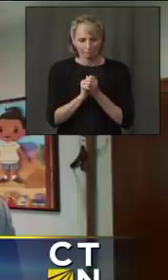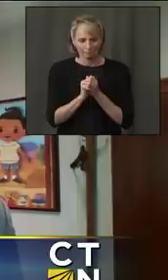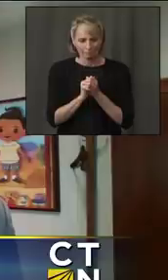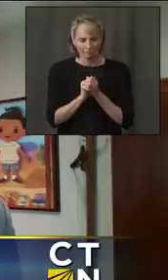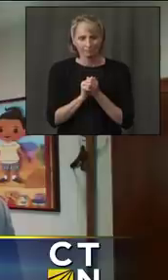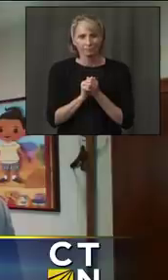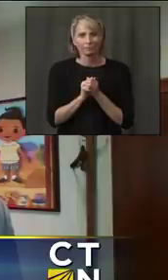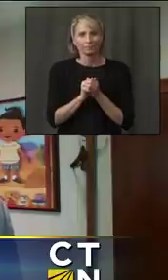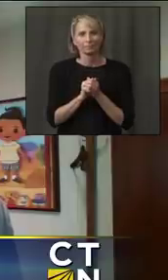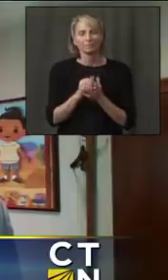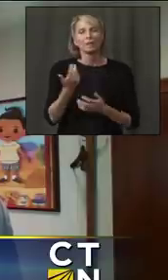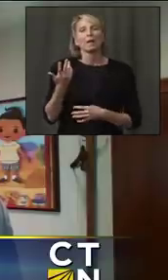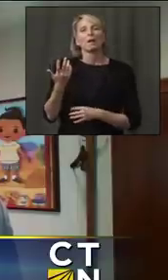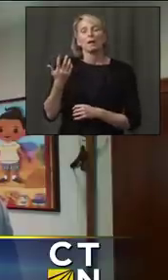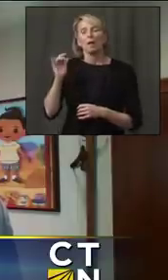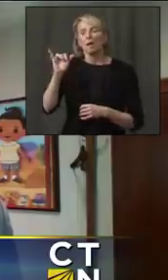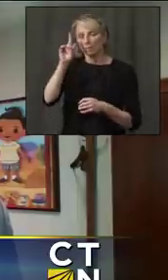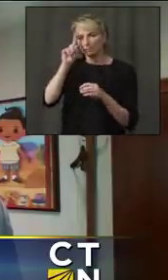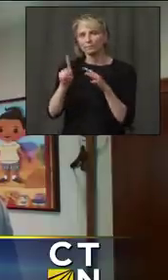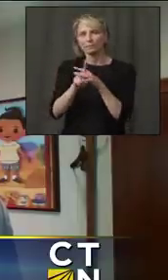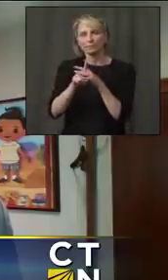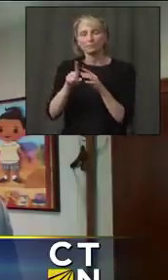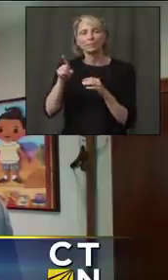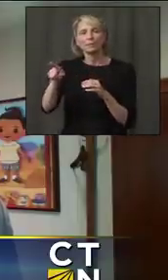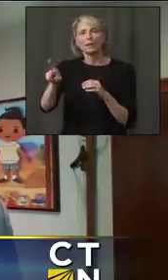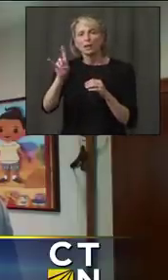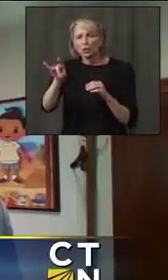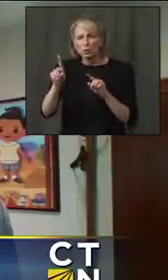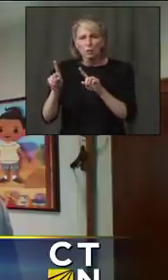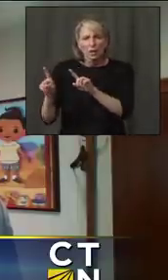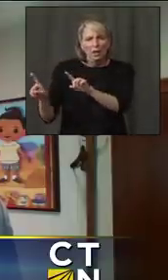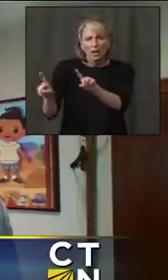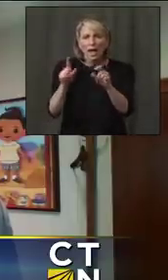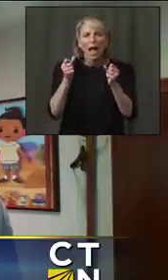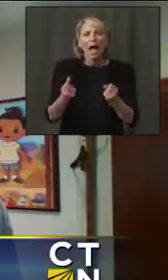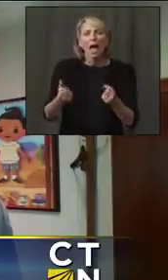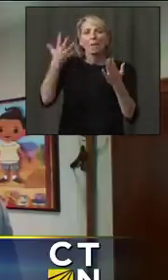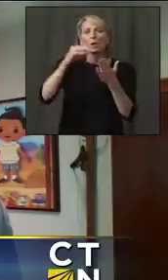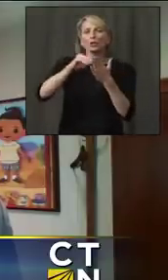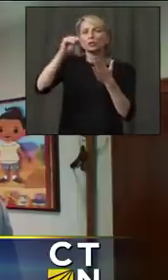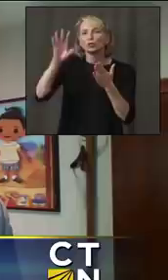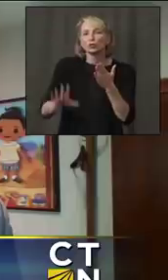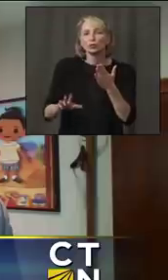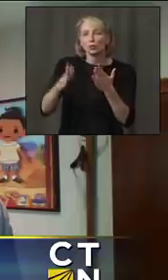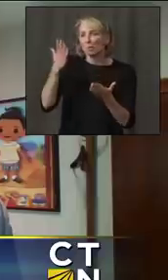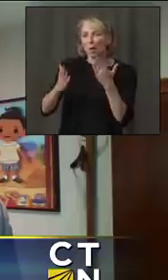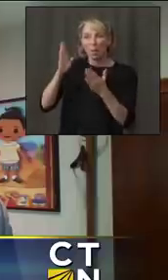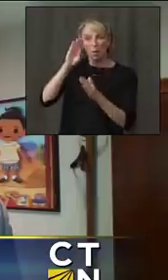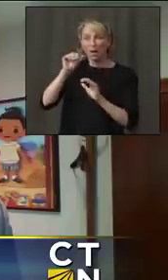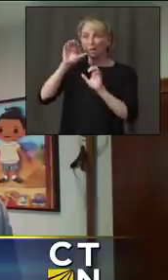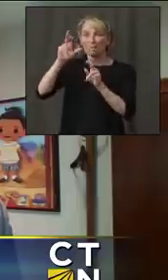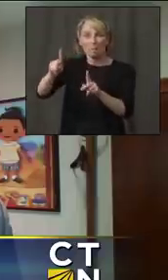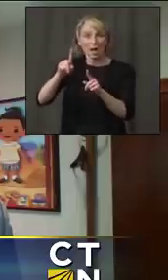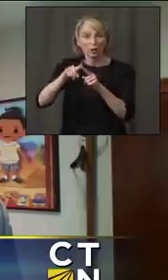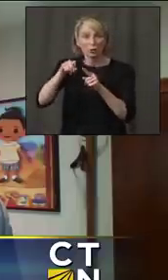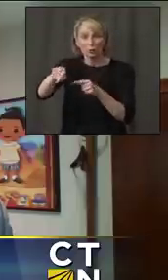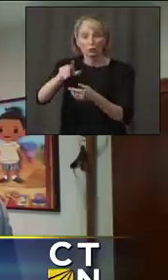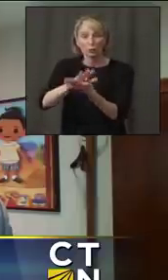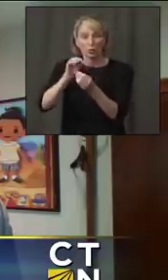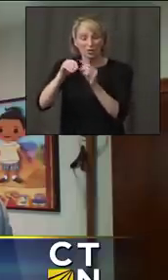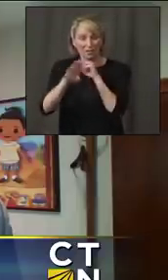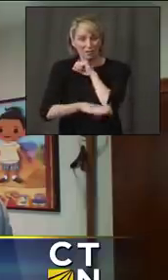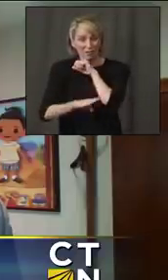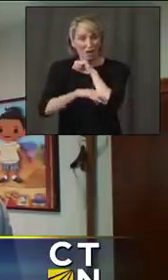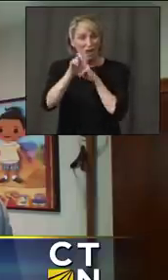Has there been a survey at all regarding how many students do you think might not be returning to the classroom, and also maybe how